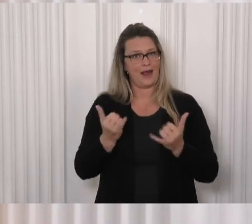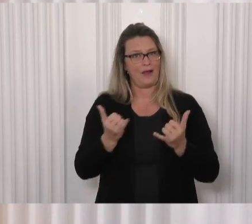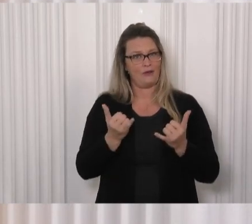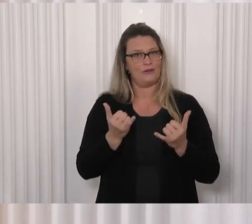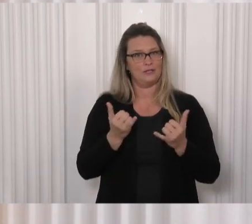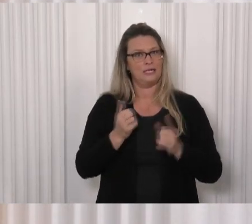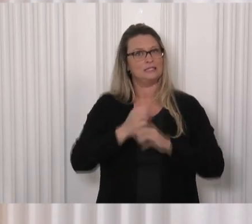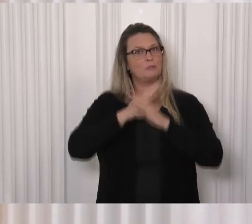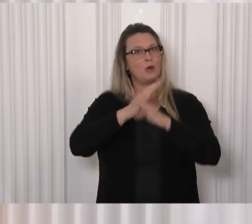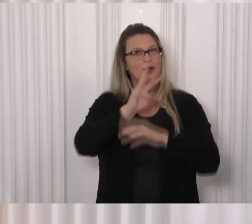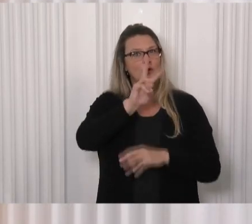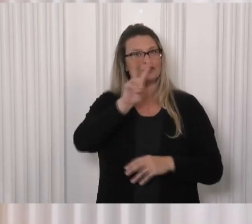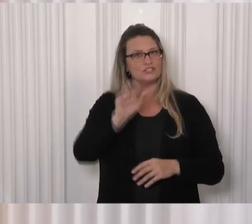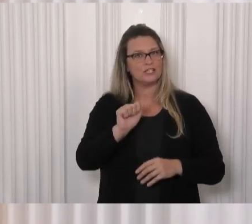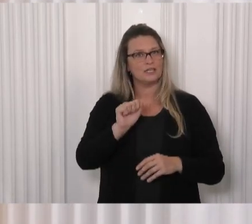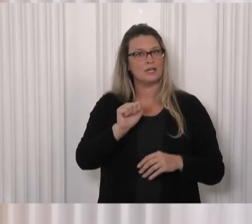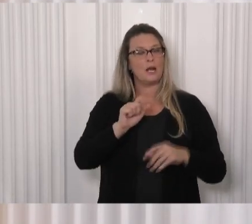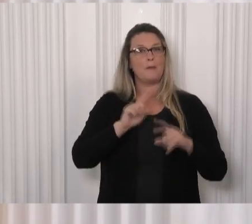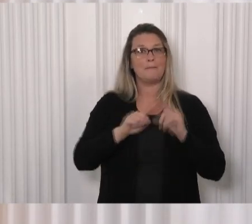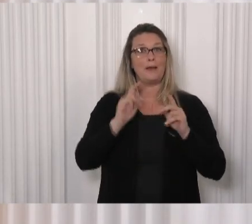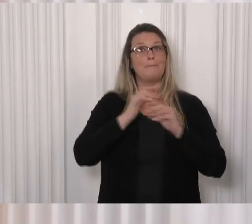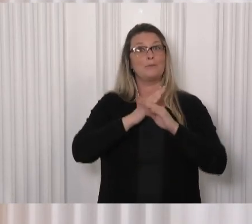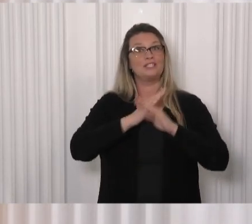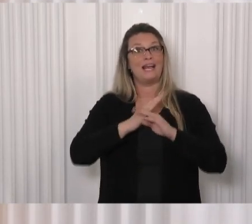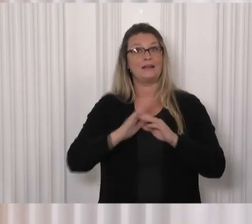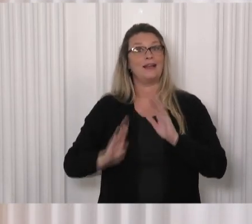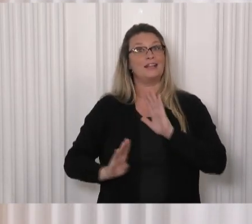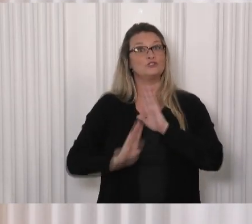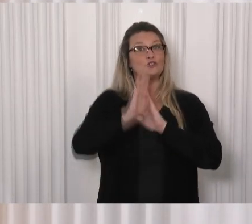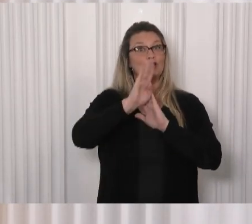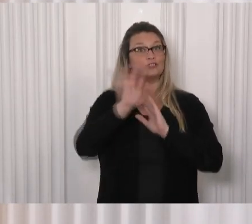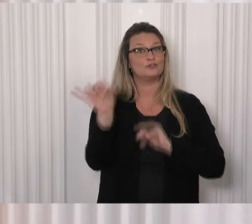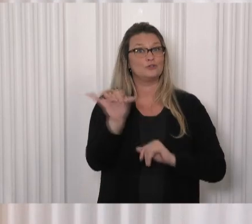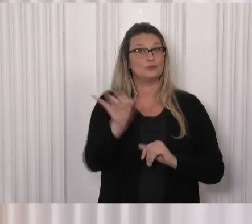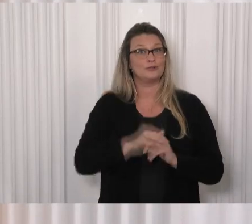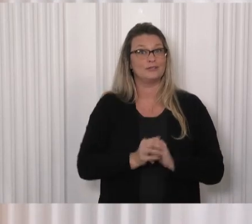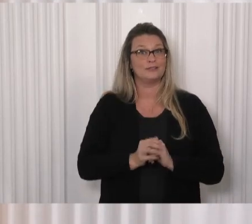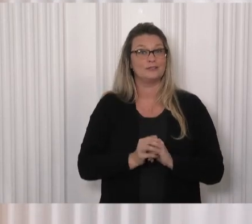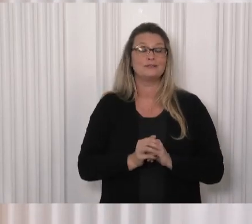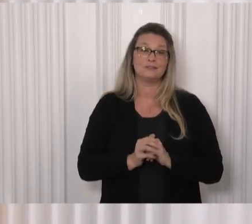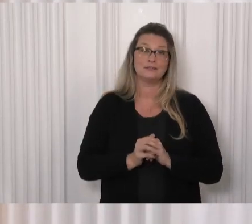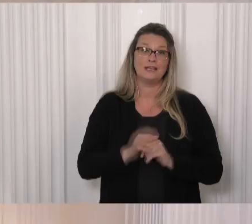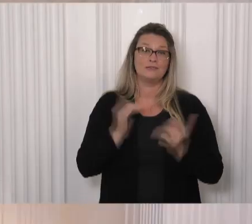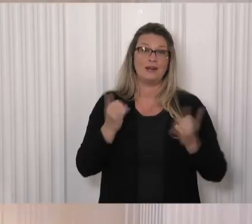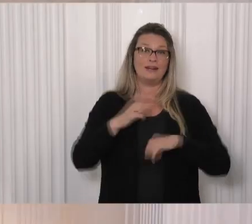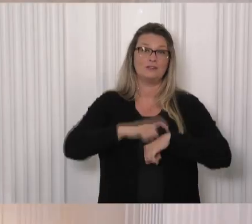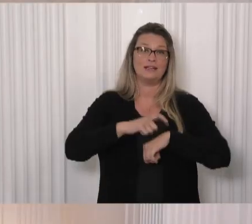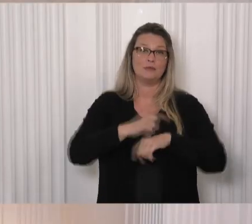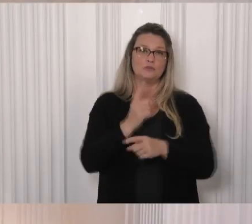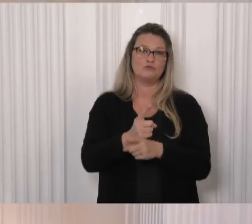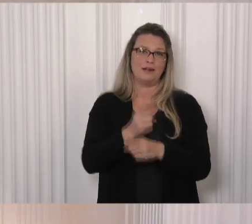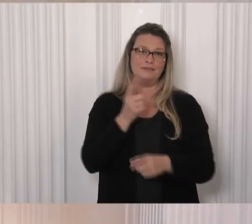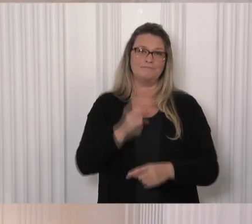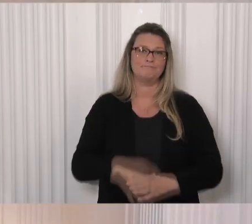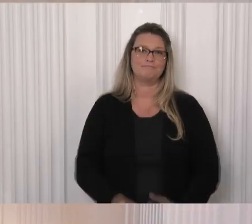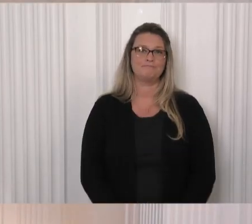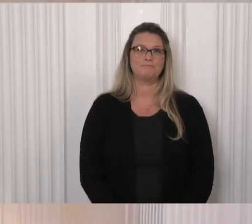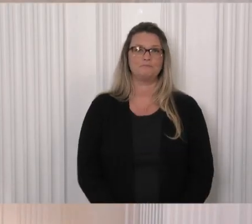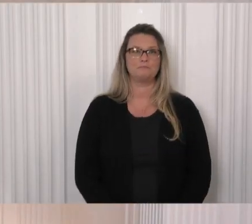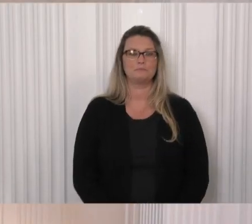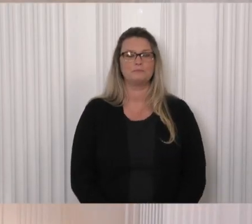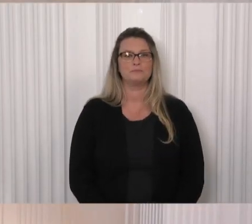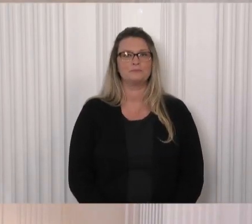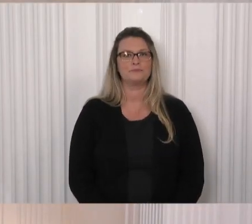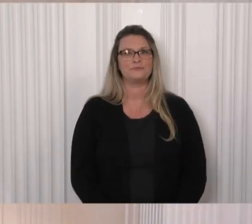West Virginia, but also to protect the surge is, I believe, the reason why it's right to do this at this point. And Stephen, just